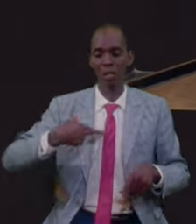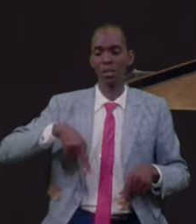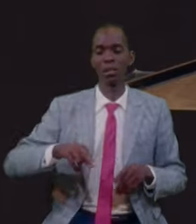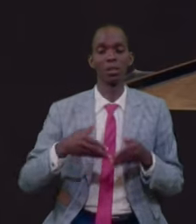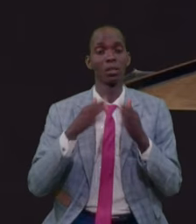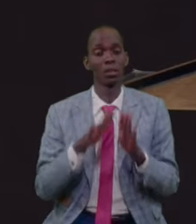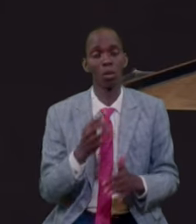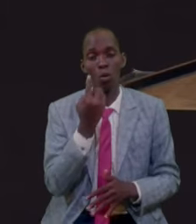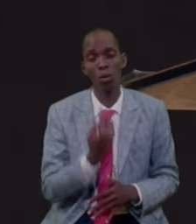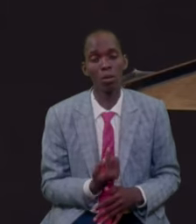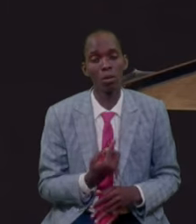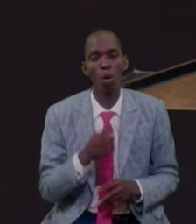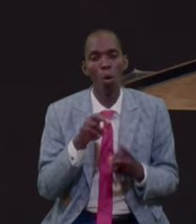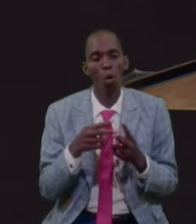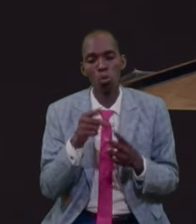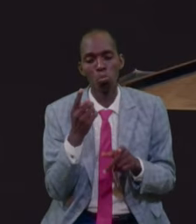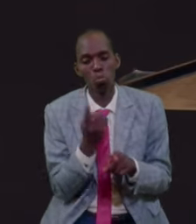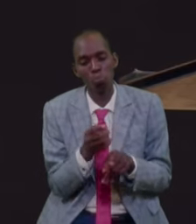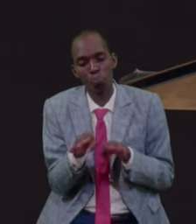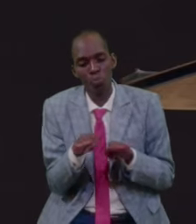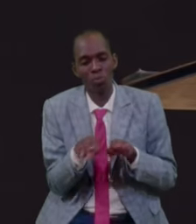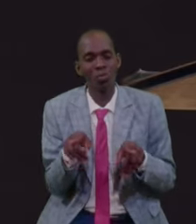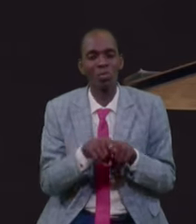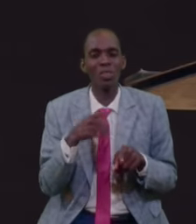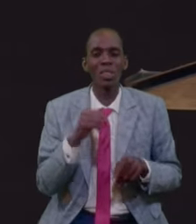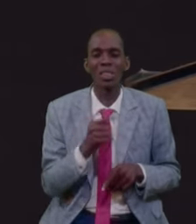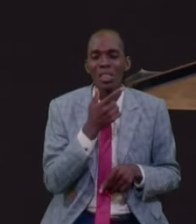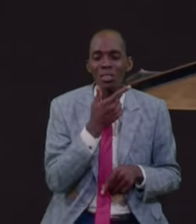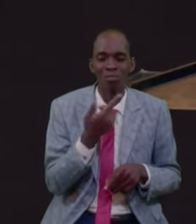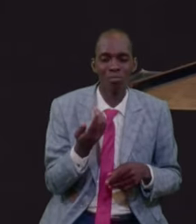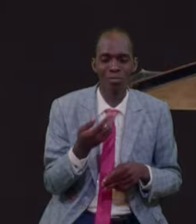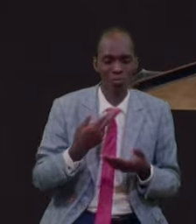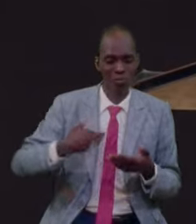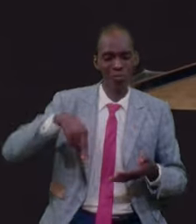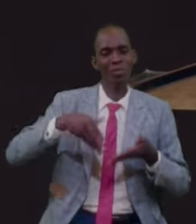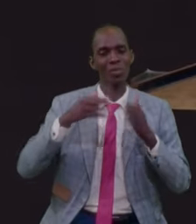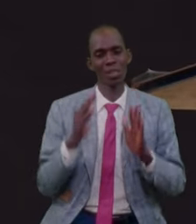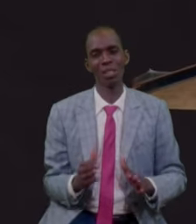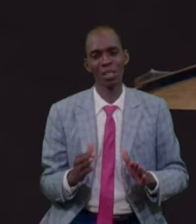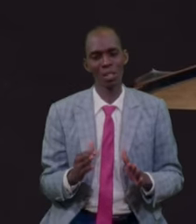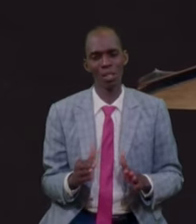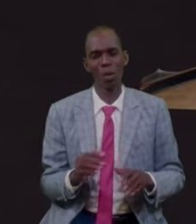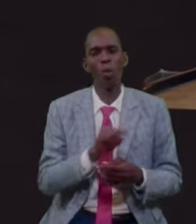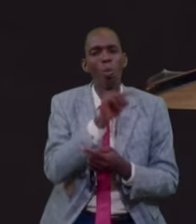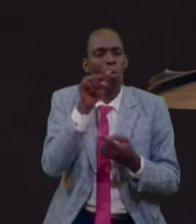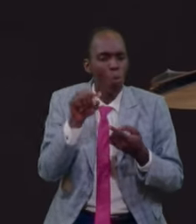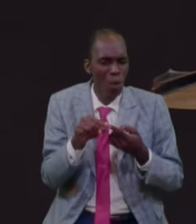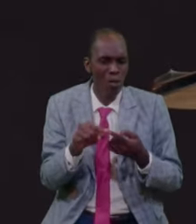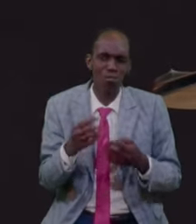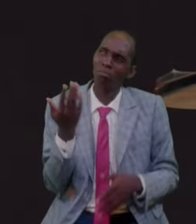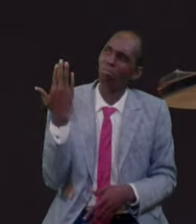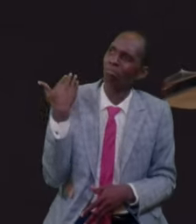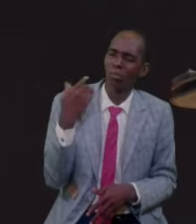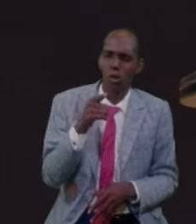just live like a Pharisee? When last did you ask for grace to